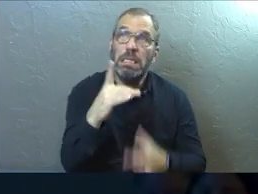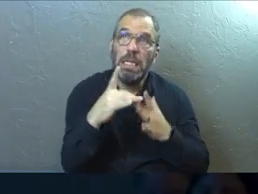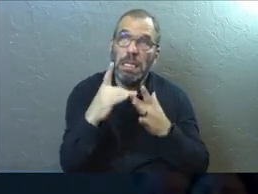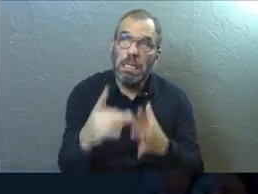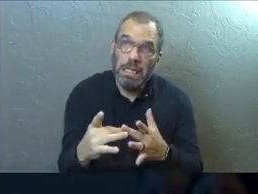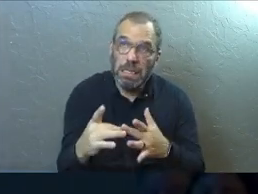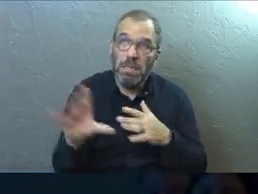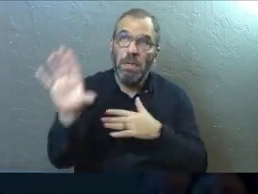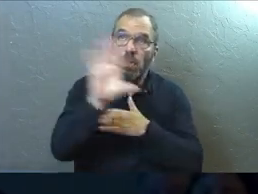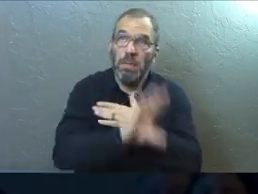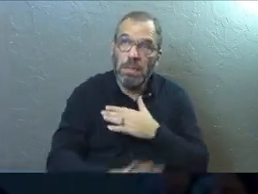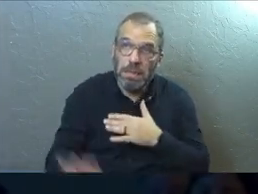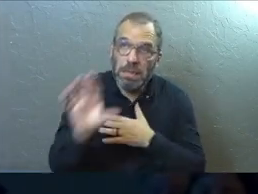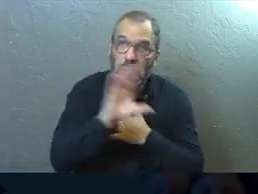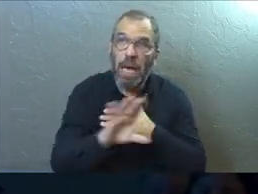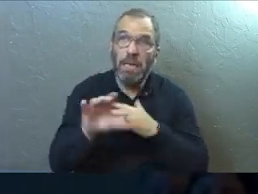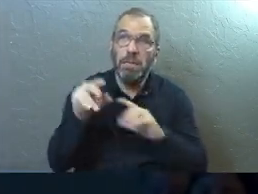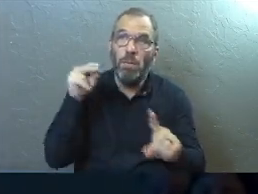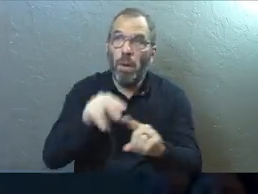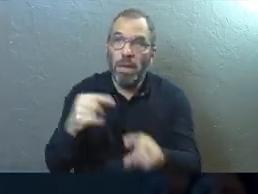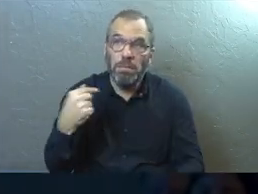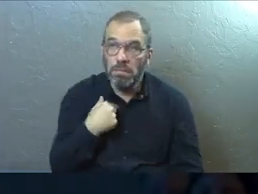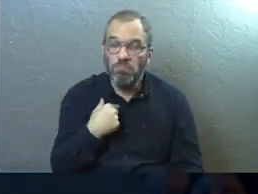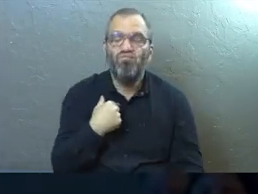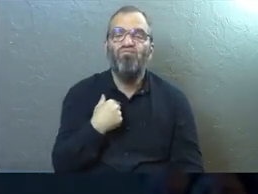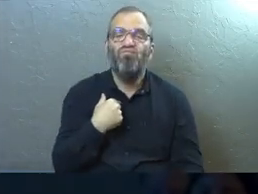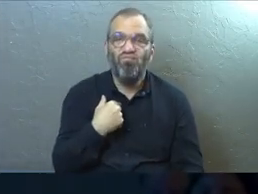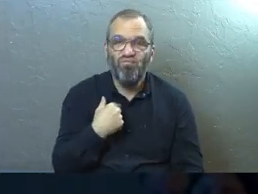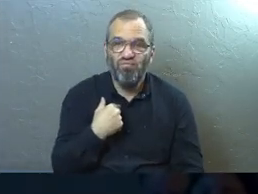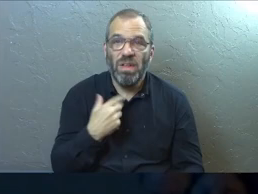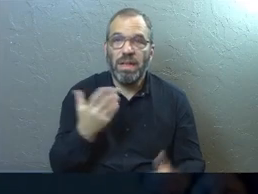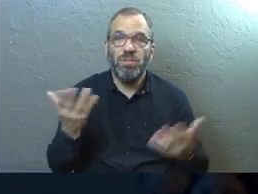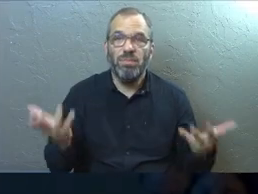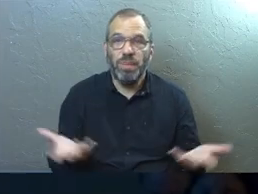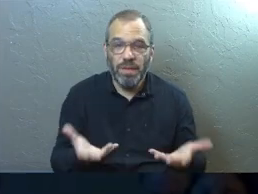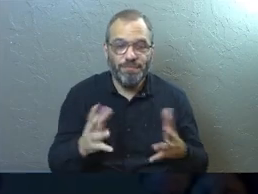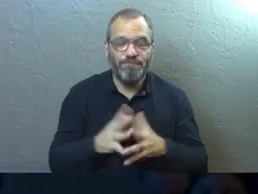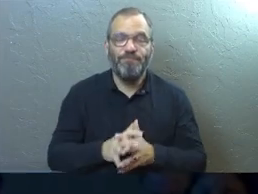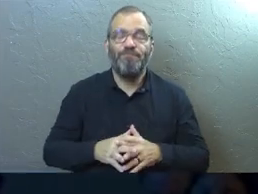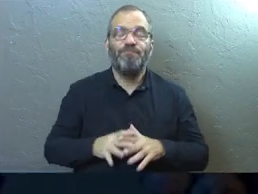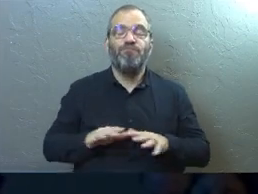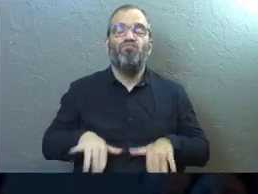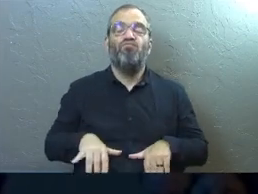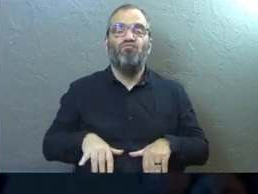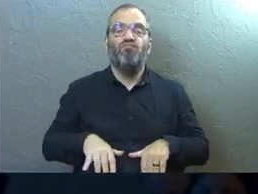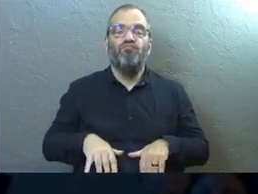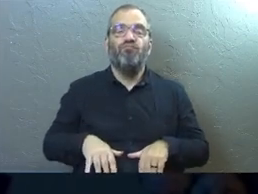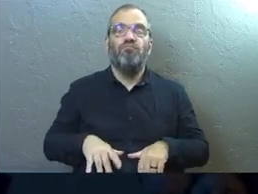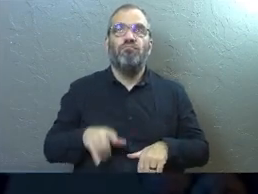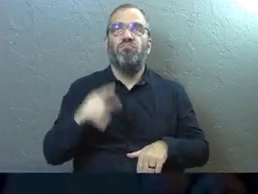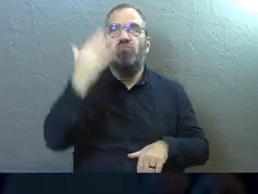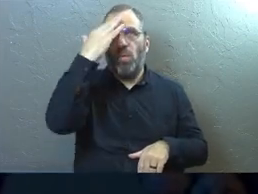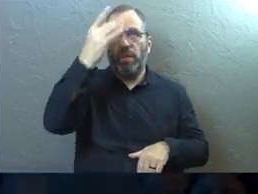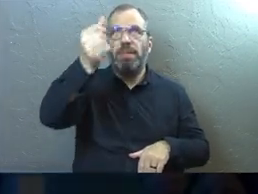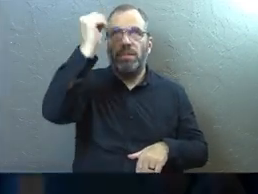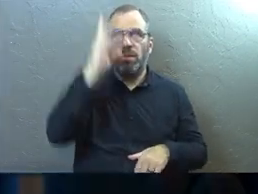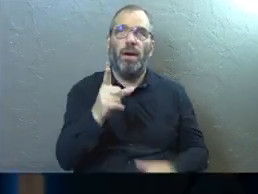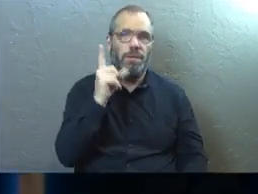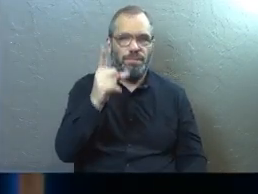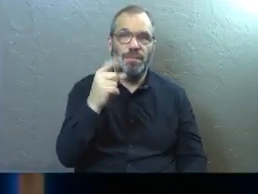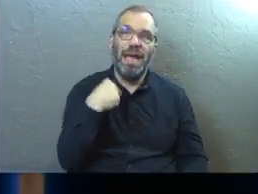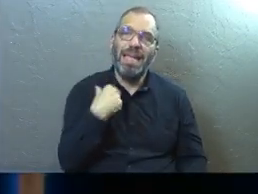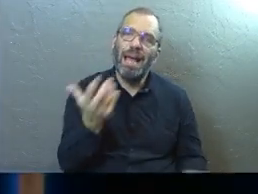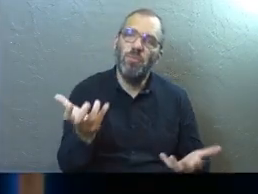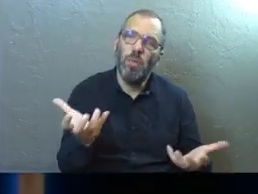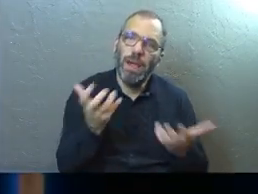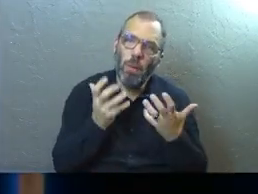me and protecting me and leading me, and I can just be here, and I can just be still and know that he is God. That is what I